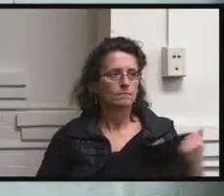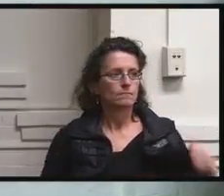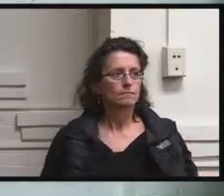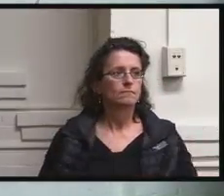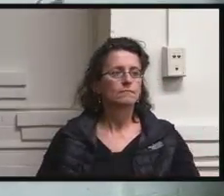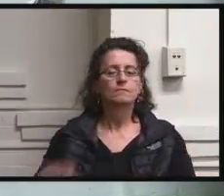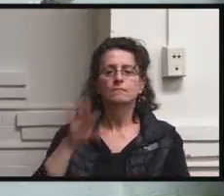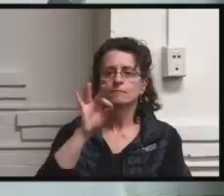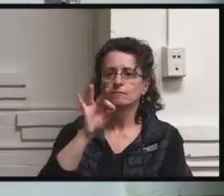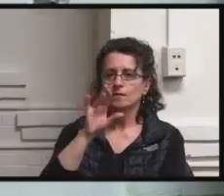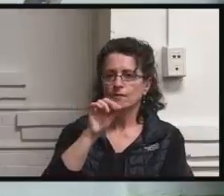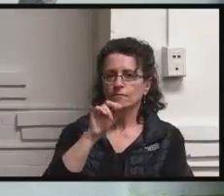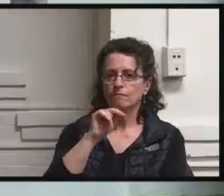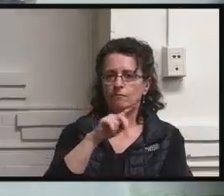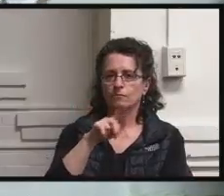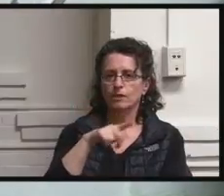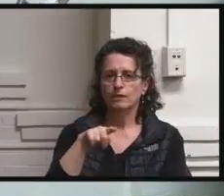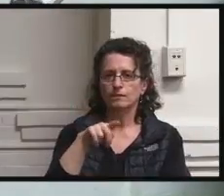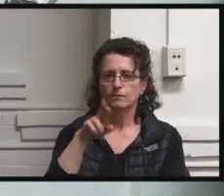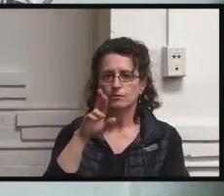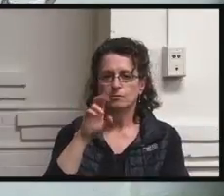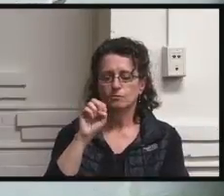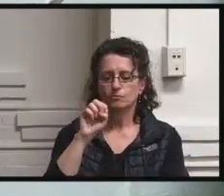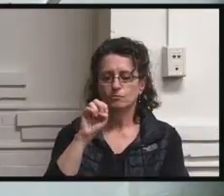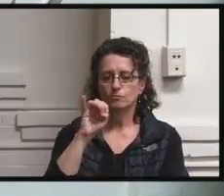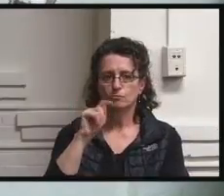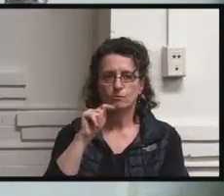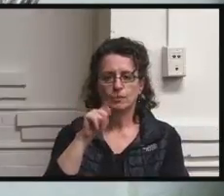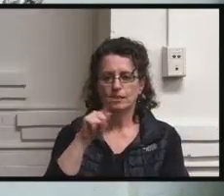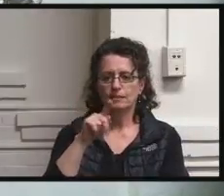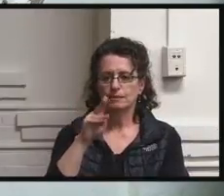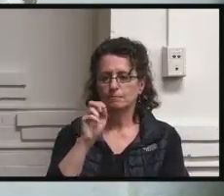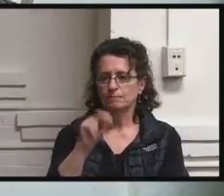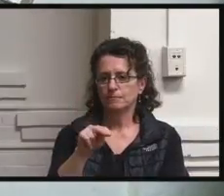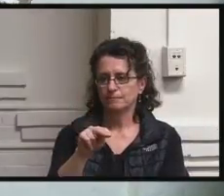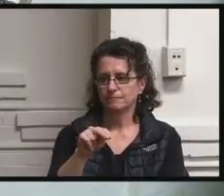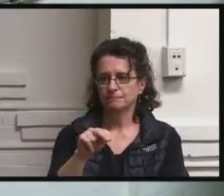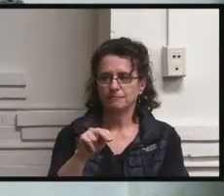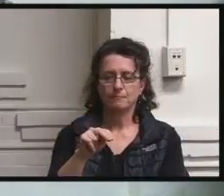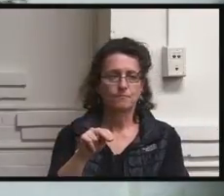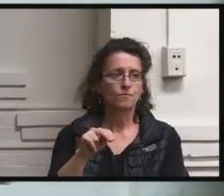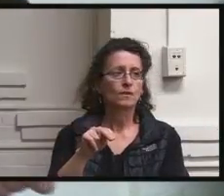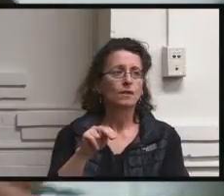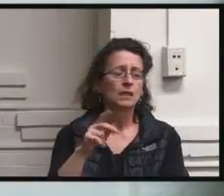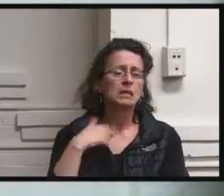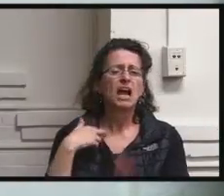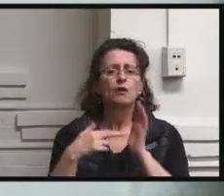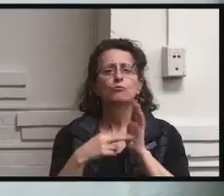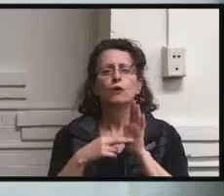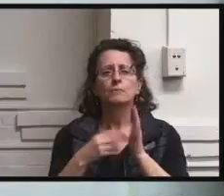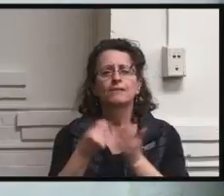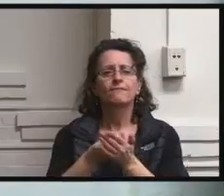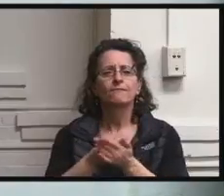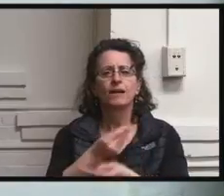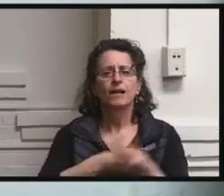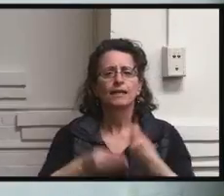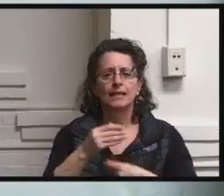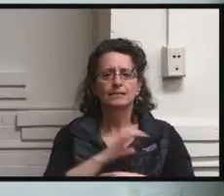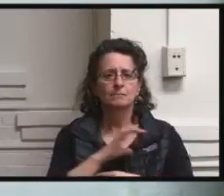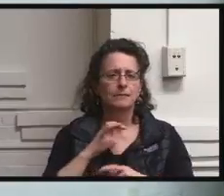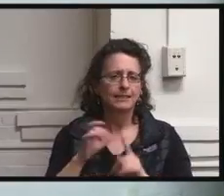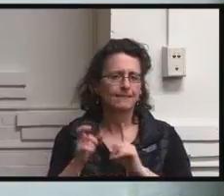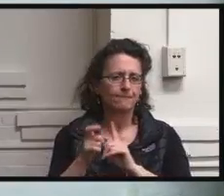Hi, Franz Reichman. I'm actually here sort of as a representative of the Finance Committee of Representative Town Meeting,